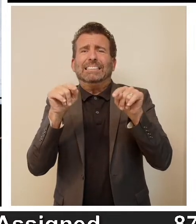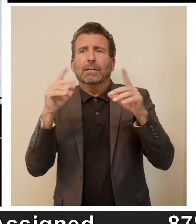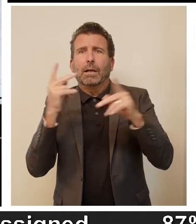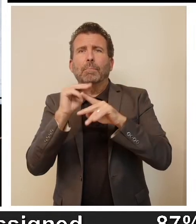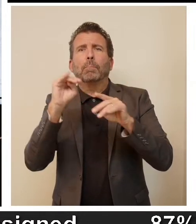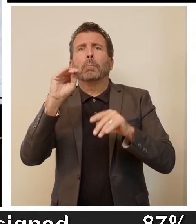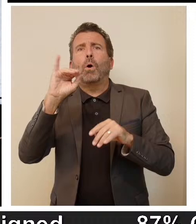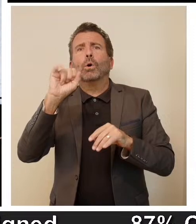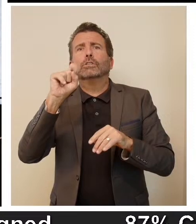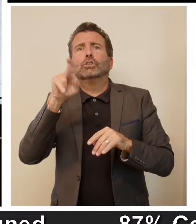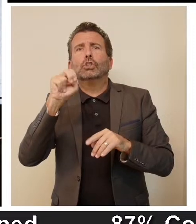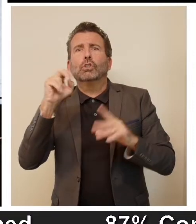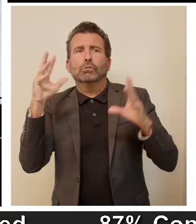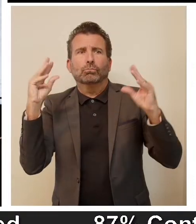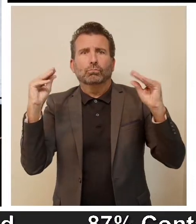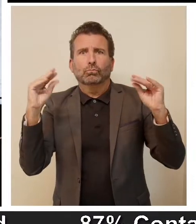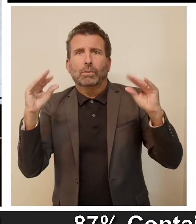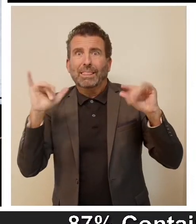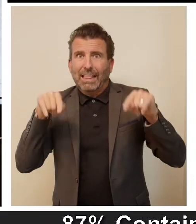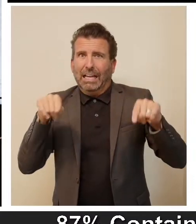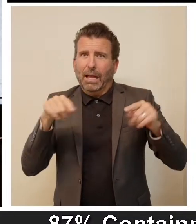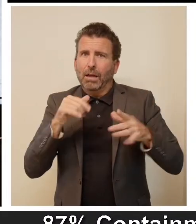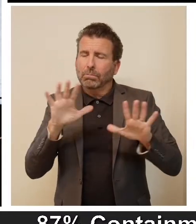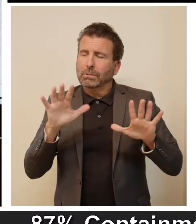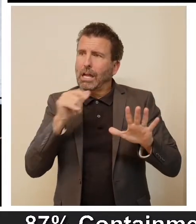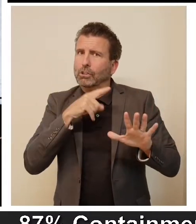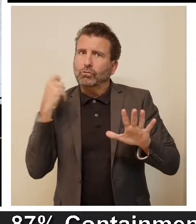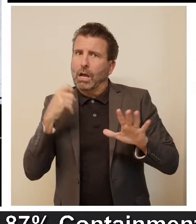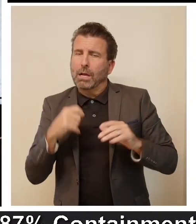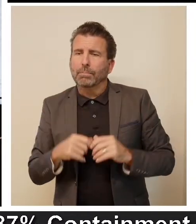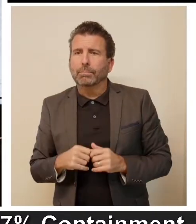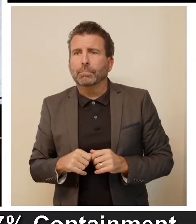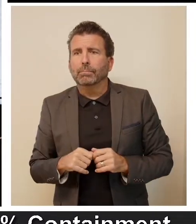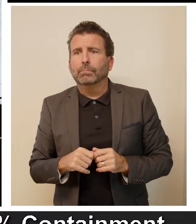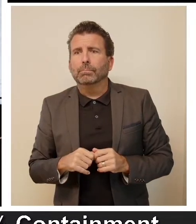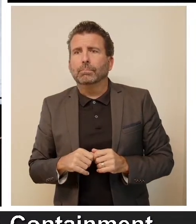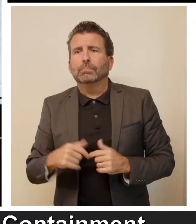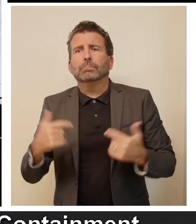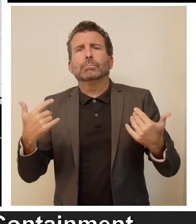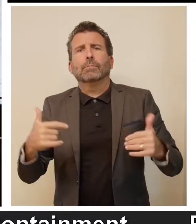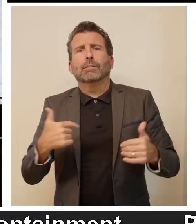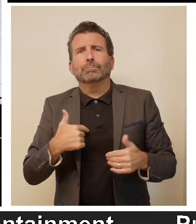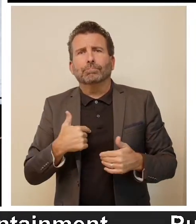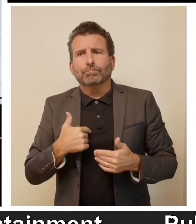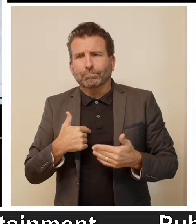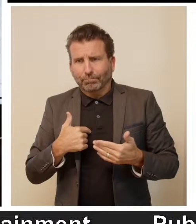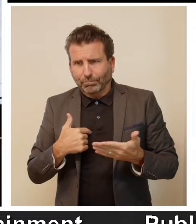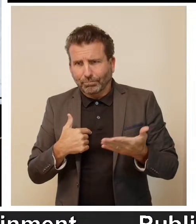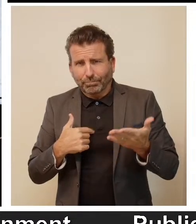this format for you all. So, it's been an honor to be here. Stay safe and have a great day.